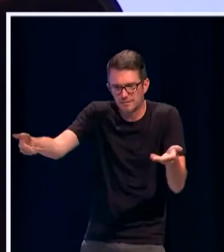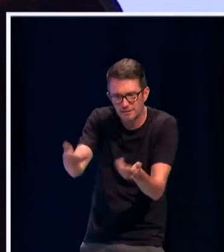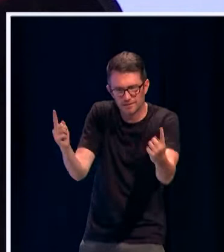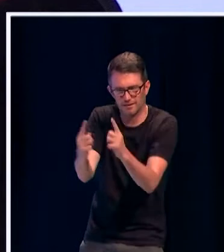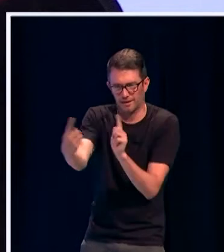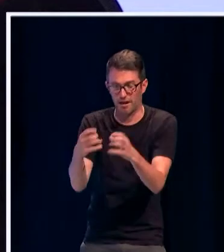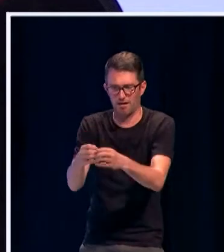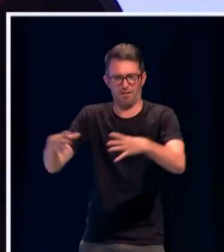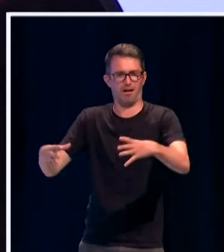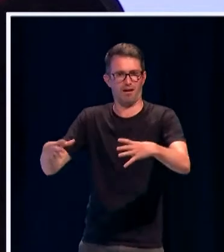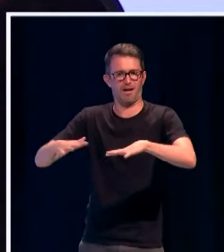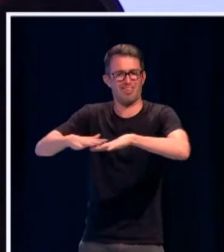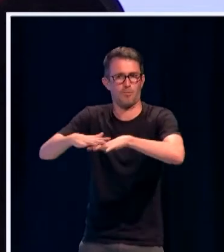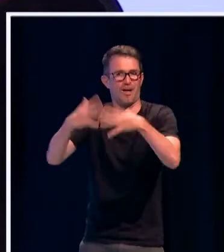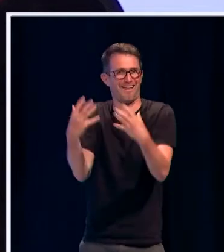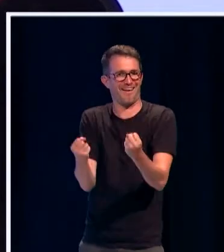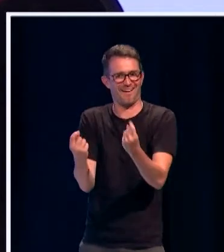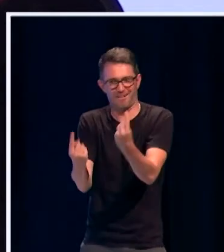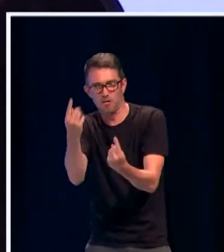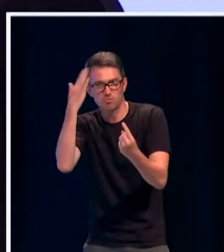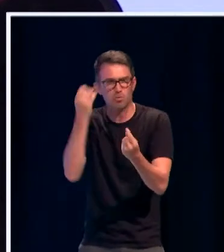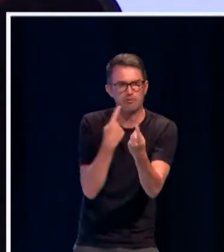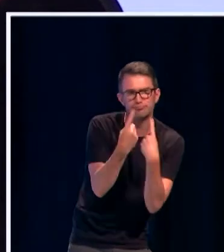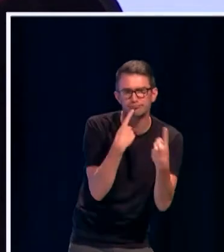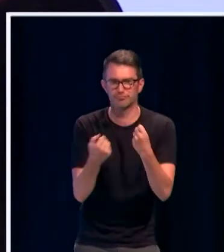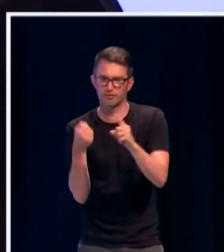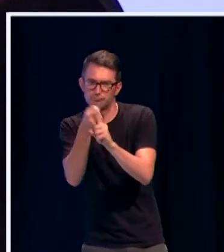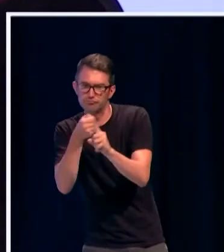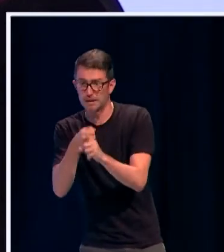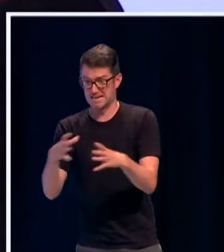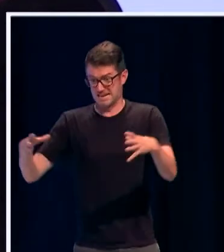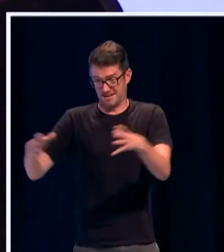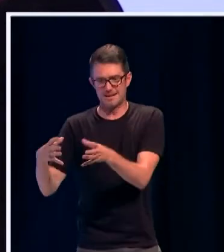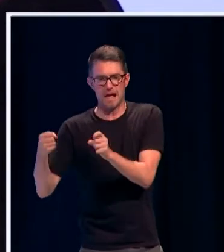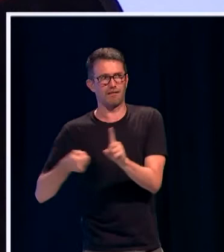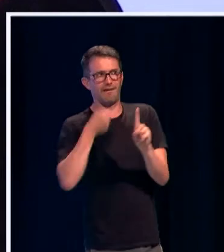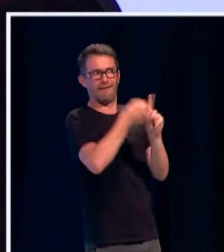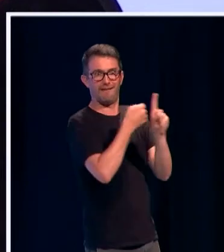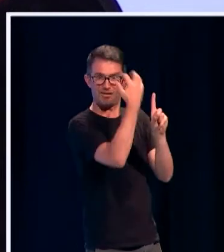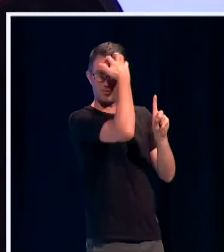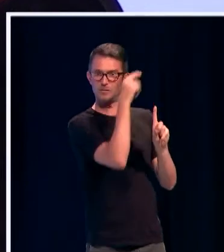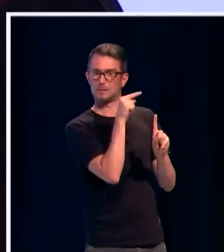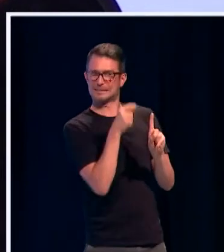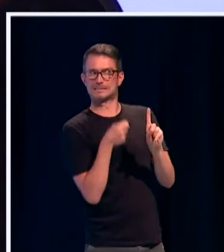the issue base to the government and the groups. Especially they need